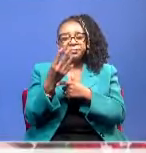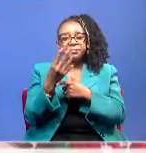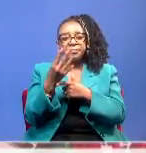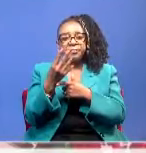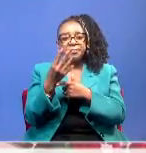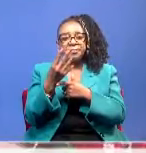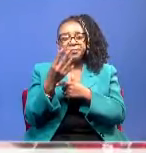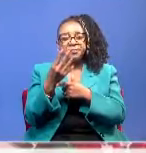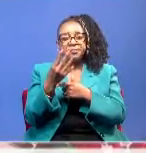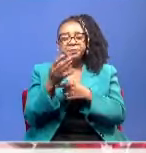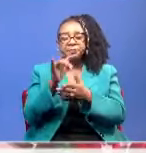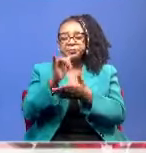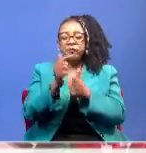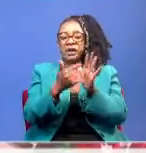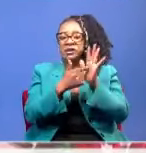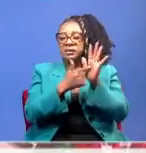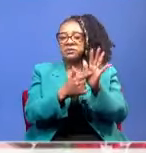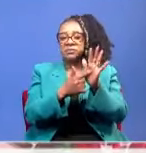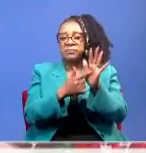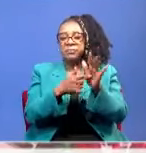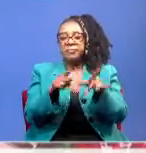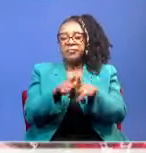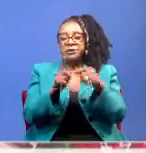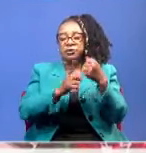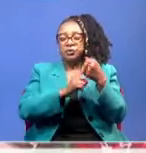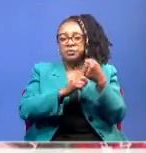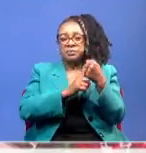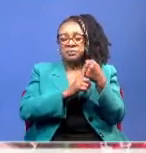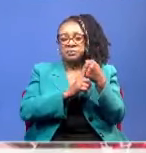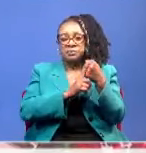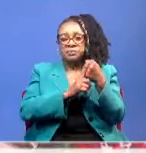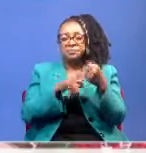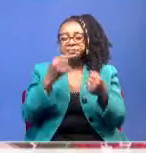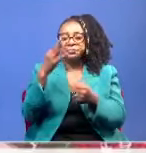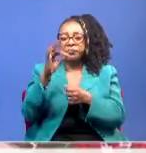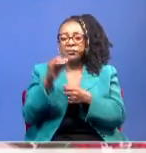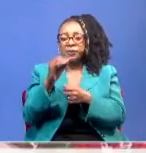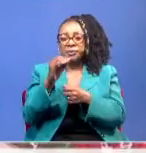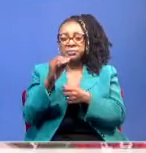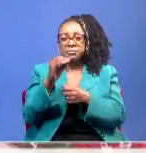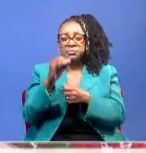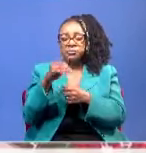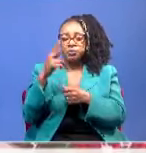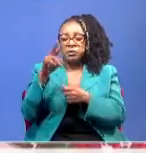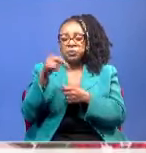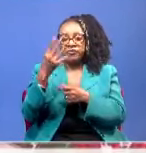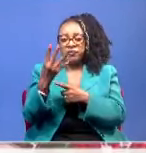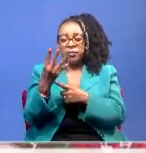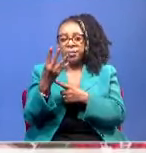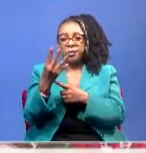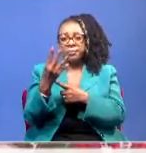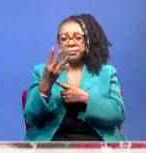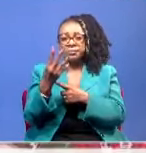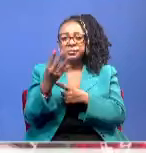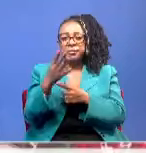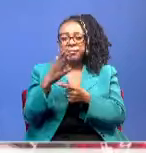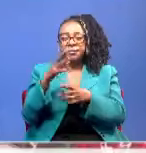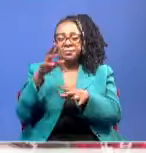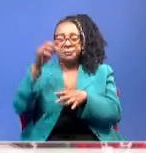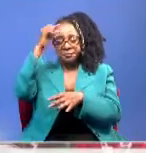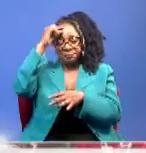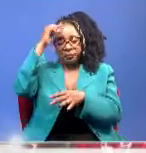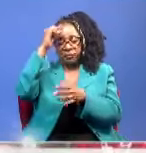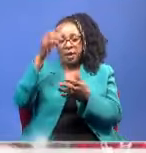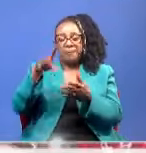2024. Indicates that as of June 30, 2024, outstanding national government pending